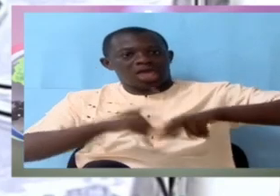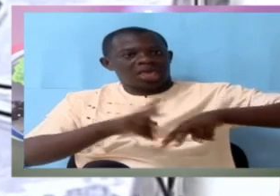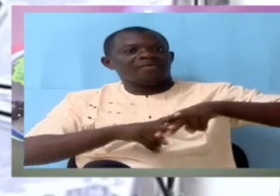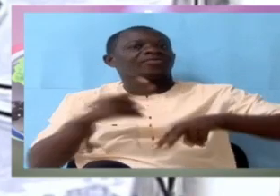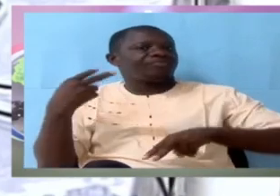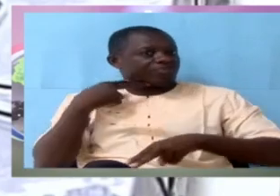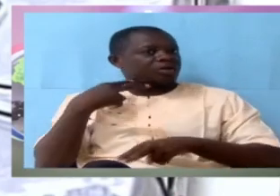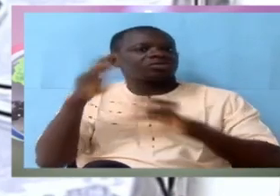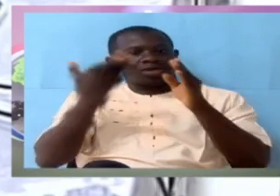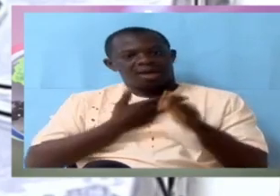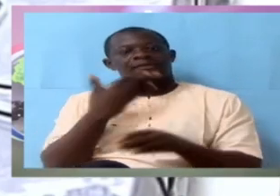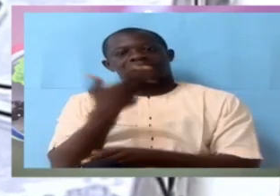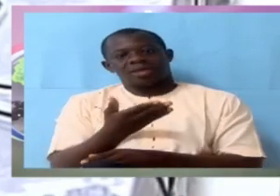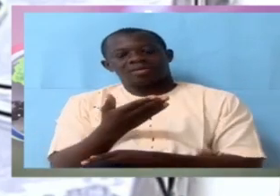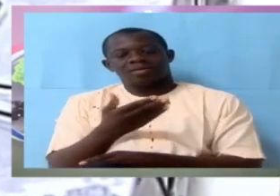is existing and alive.